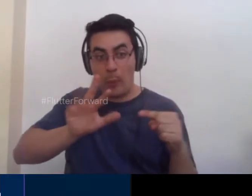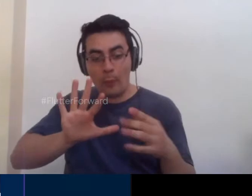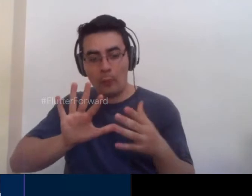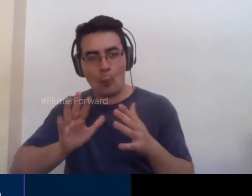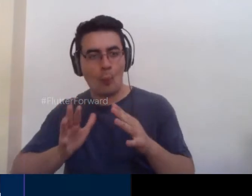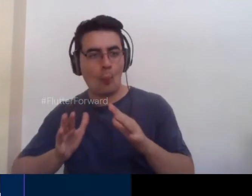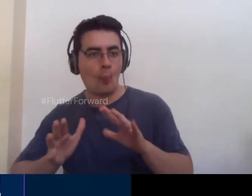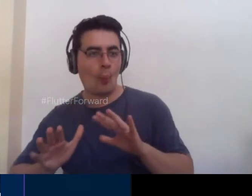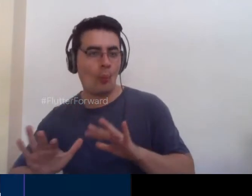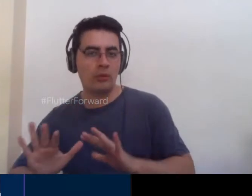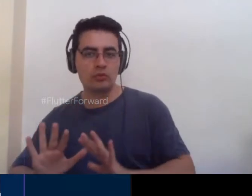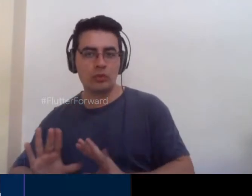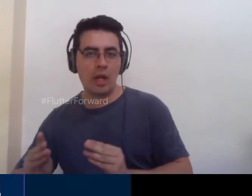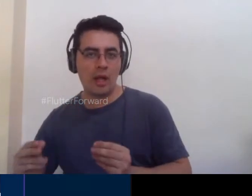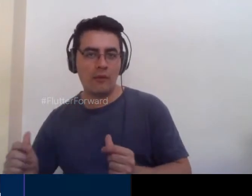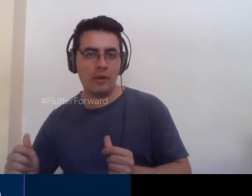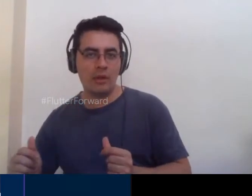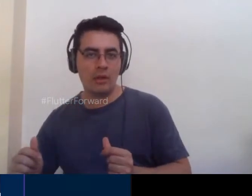or even bounce out.